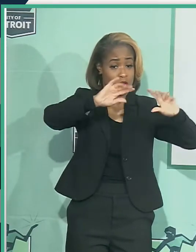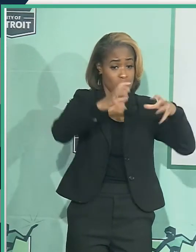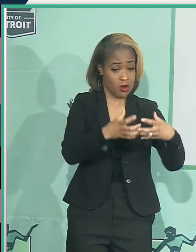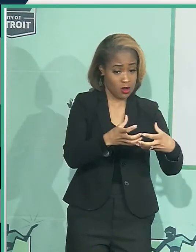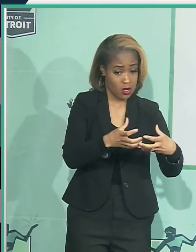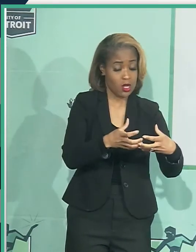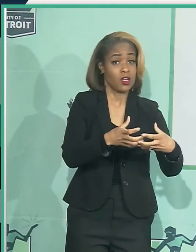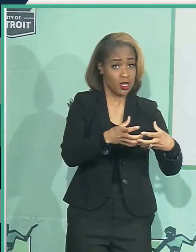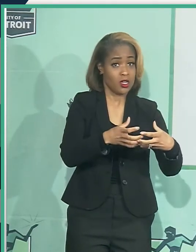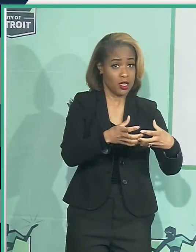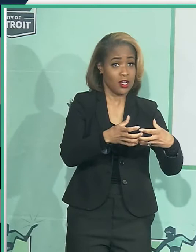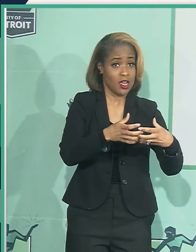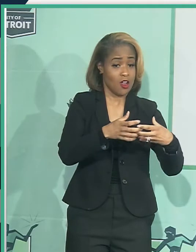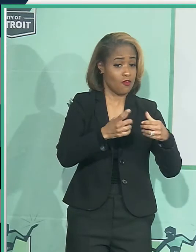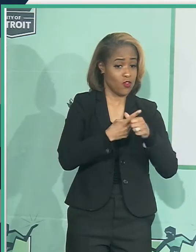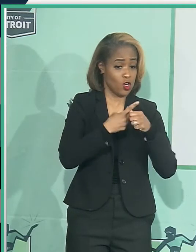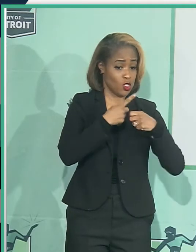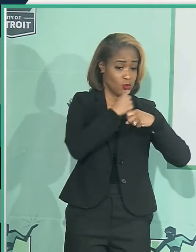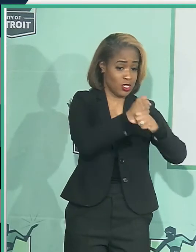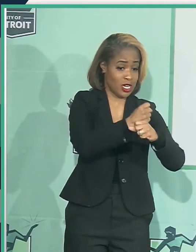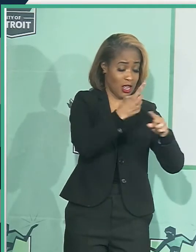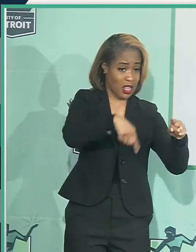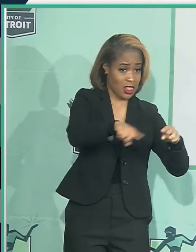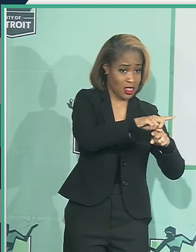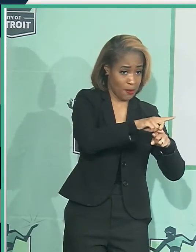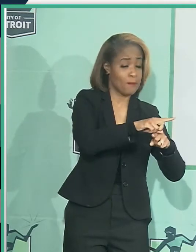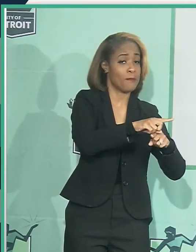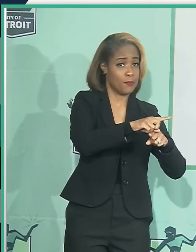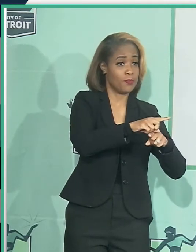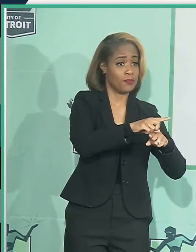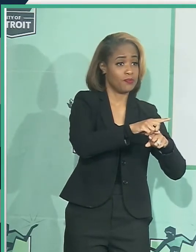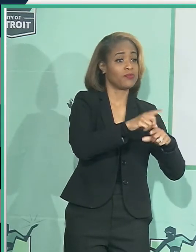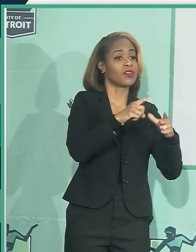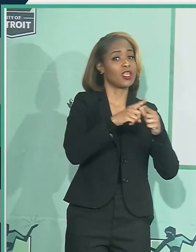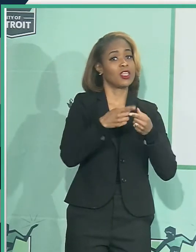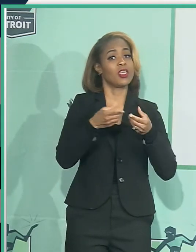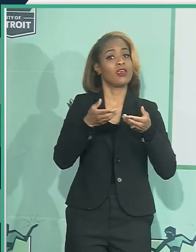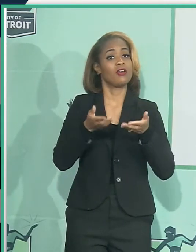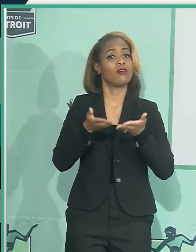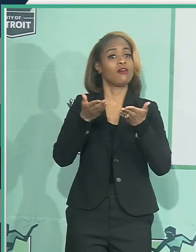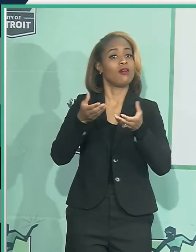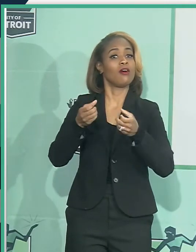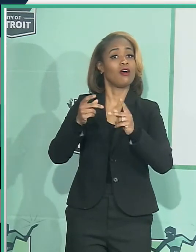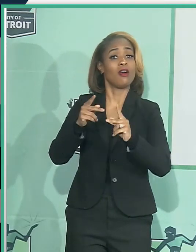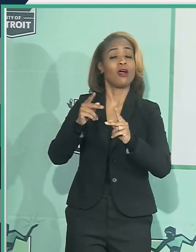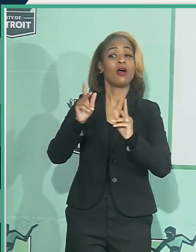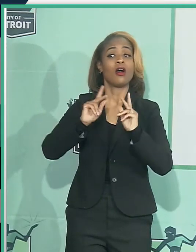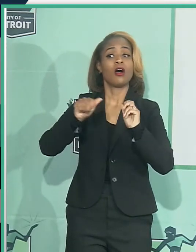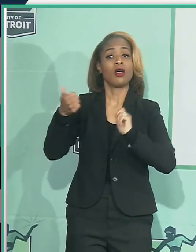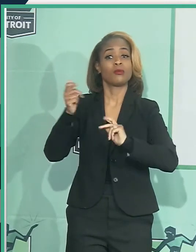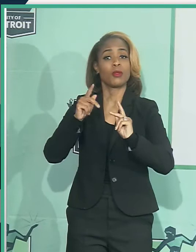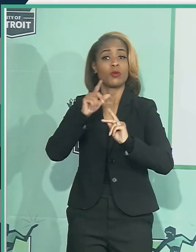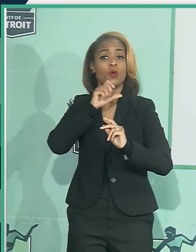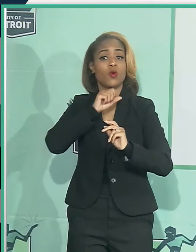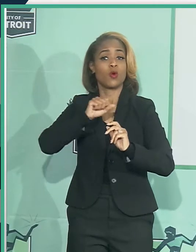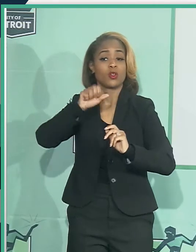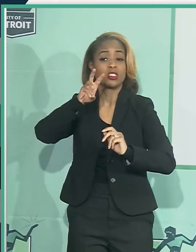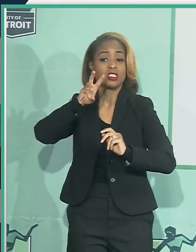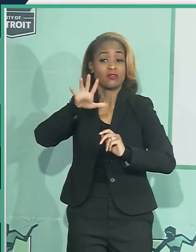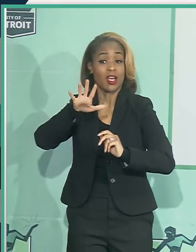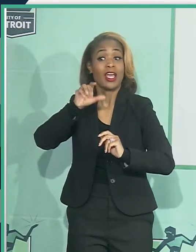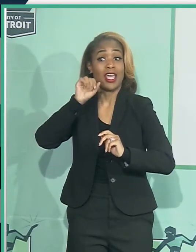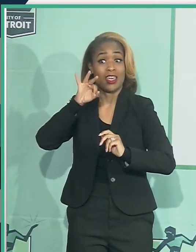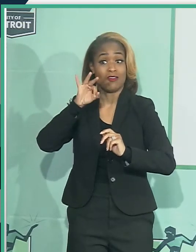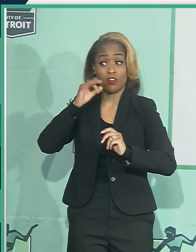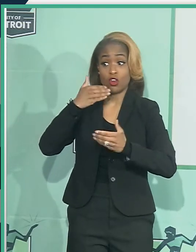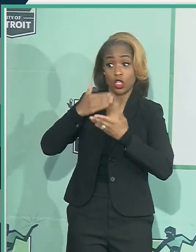folks will be protected first. And we've offered the opportunity for anybody who's over 65 to be a good neighbor and bring a 75-year-old